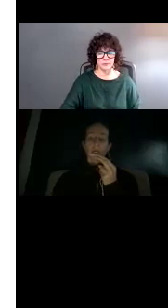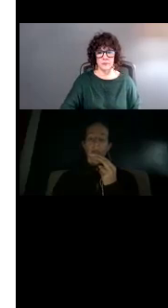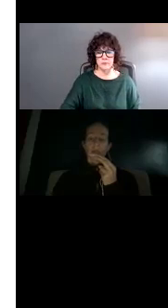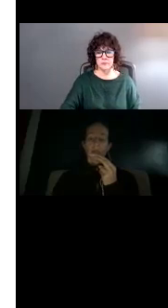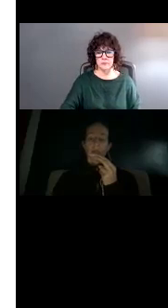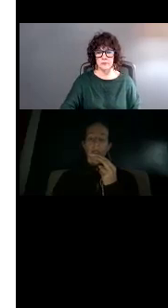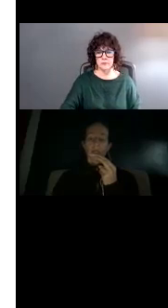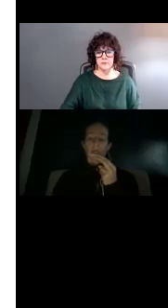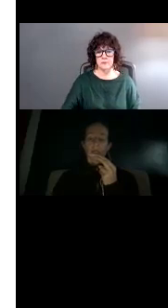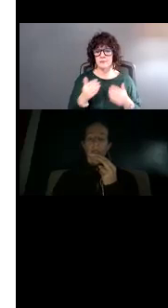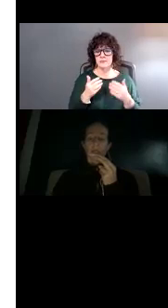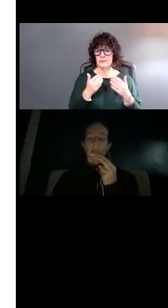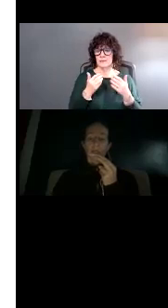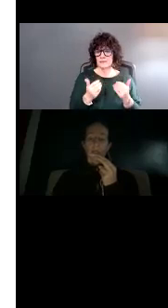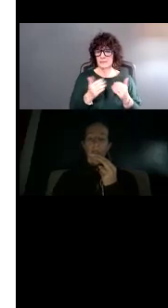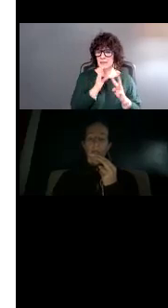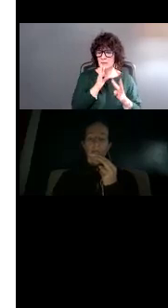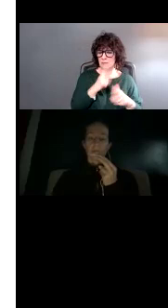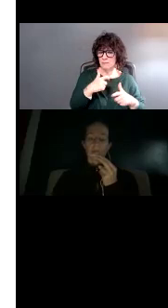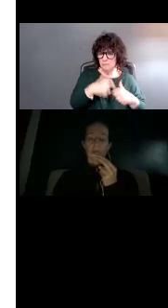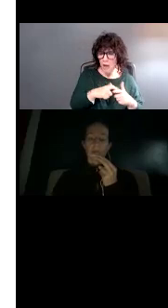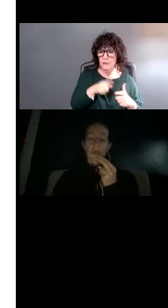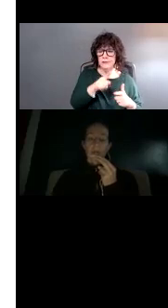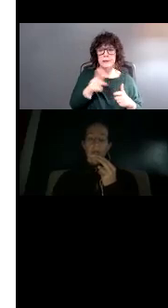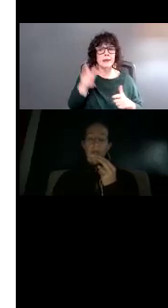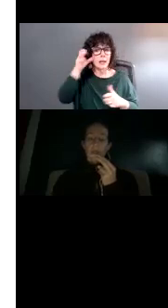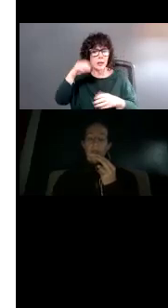me a thumbs up if you are able to listen to the interpreter